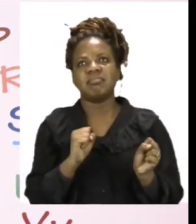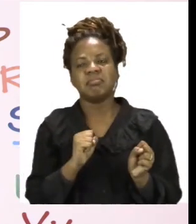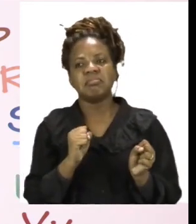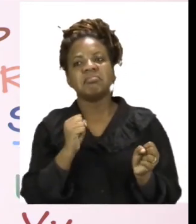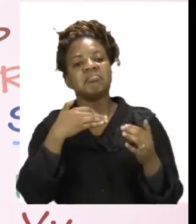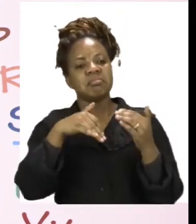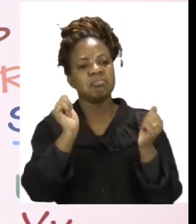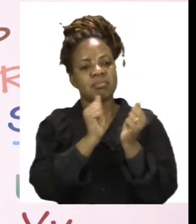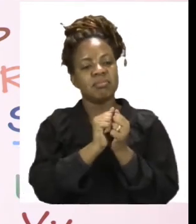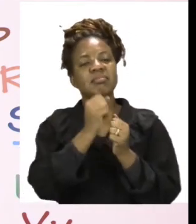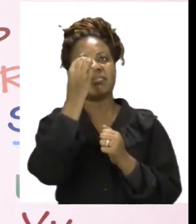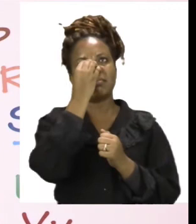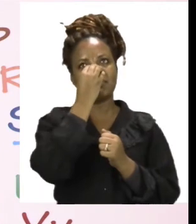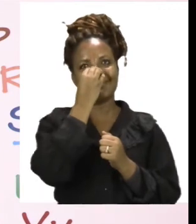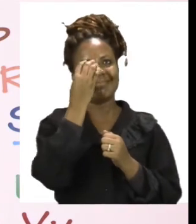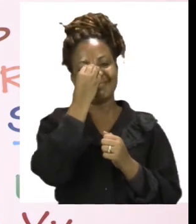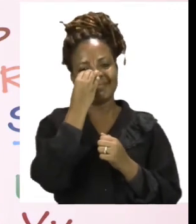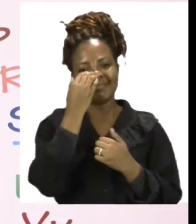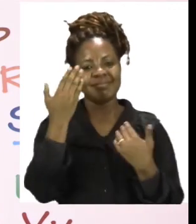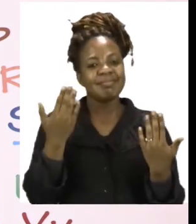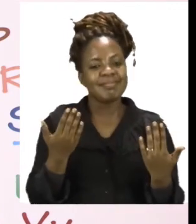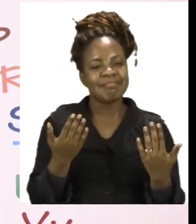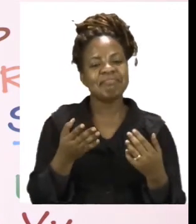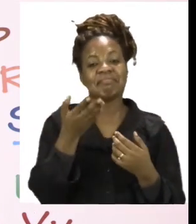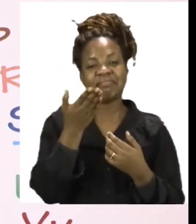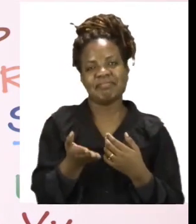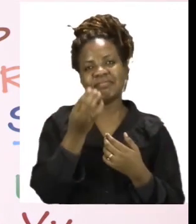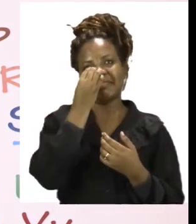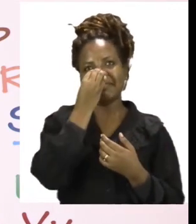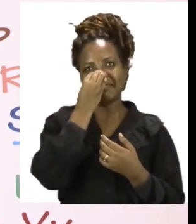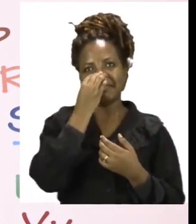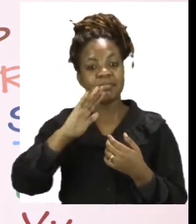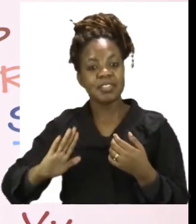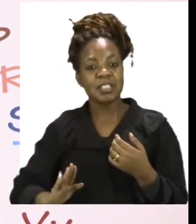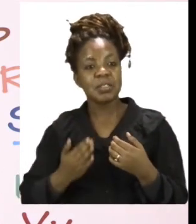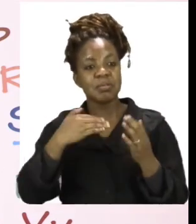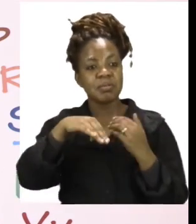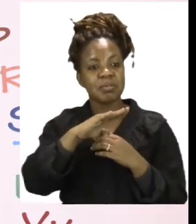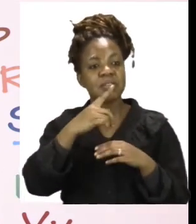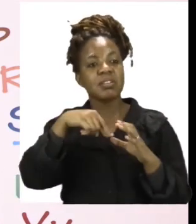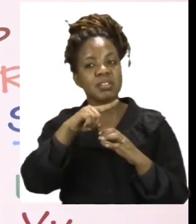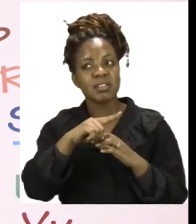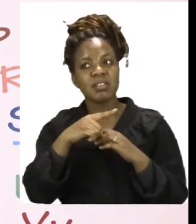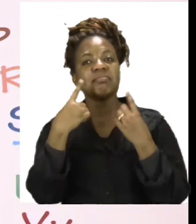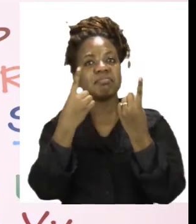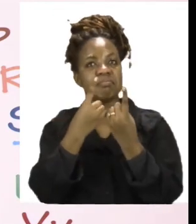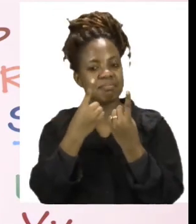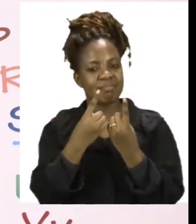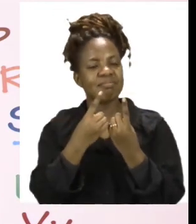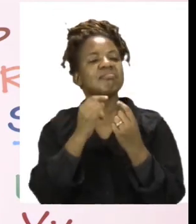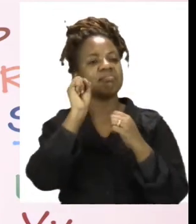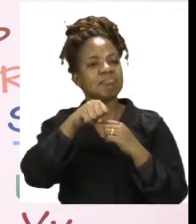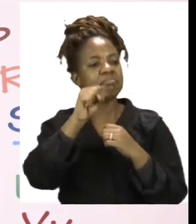Zashi! Hello? Oh, there you are, Zashi. Do you want to go outside and play? Great. So,